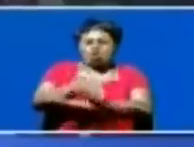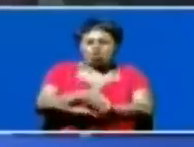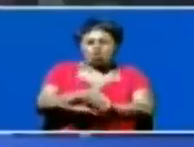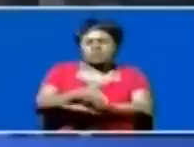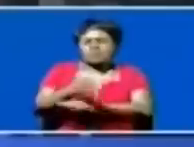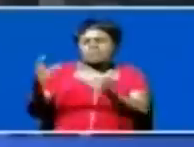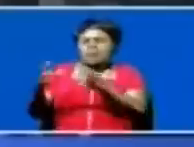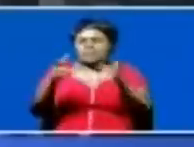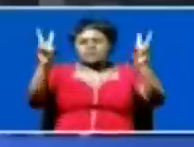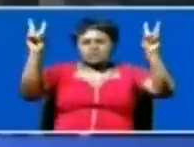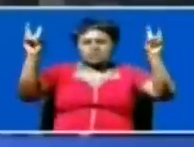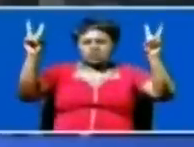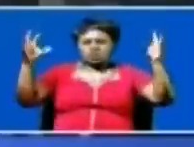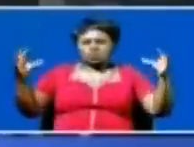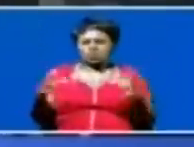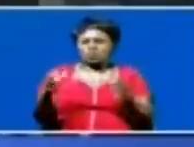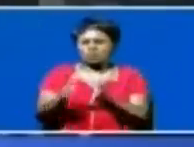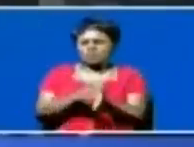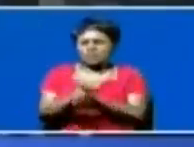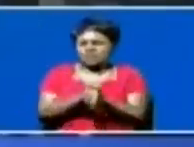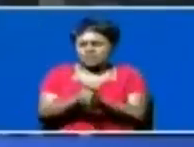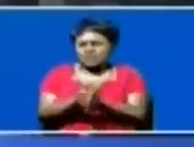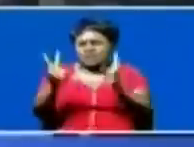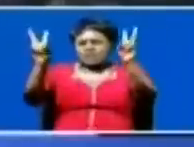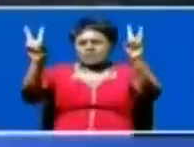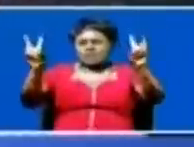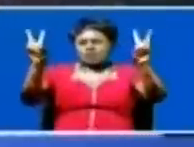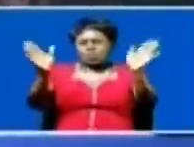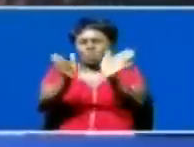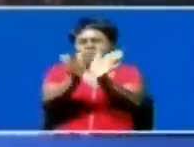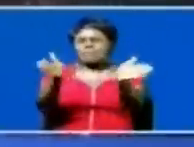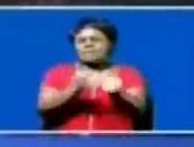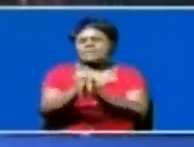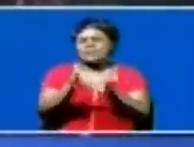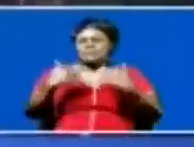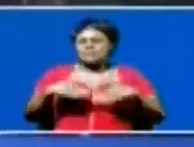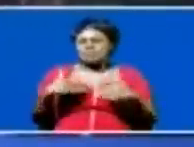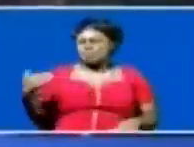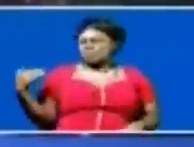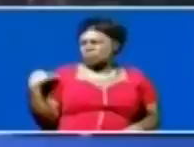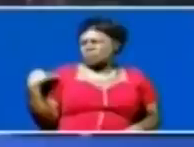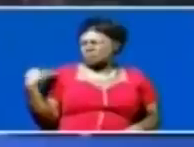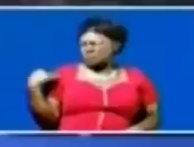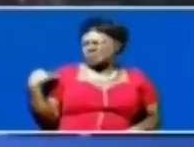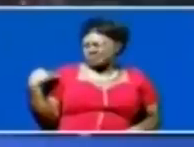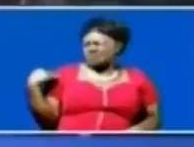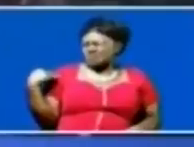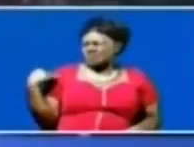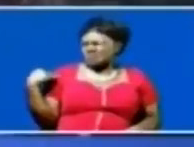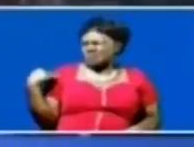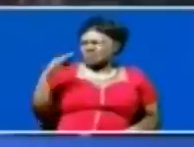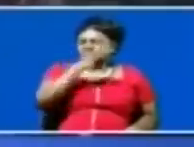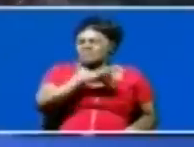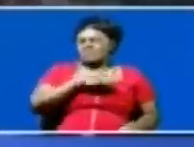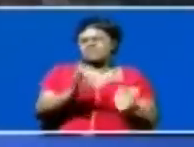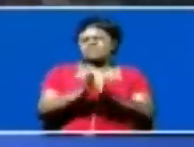because of the community interest. It was an issue that is in the public interest. People were bothered about what is of benefit to